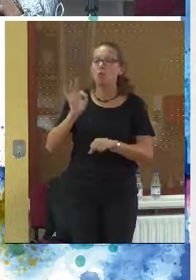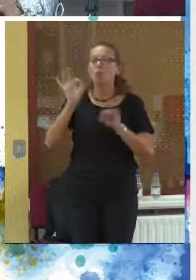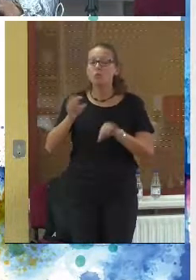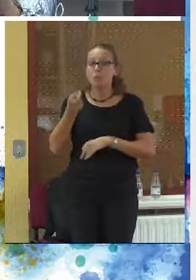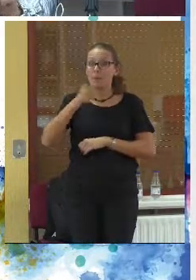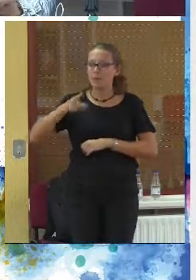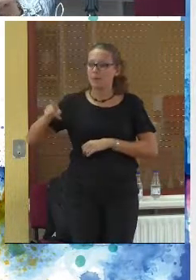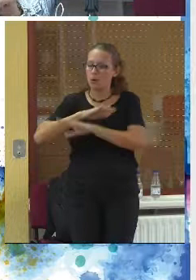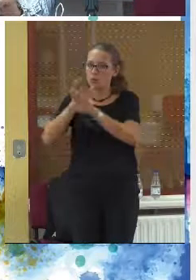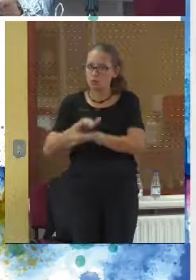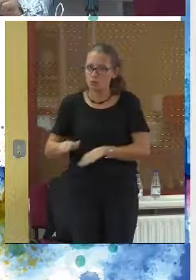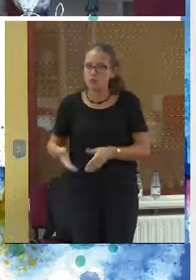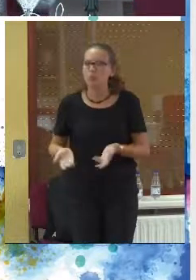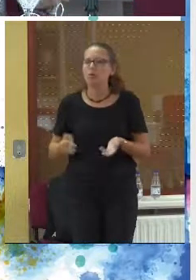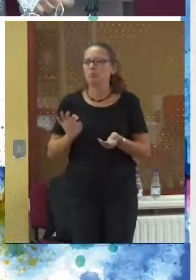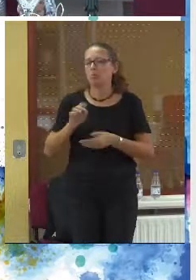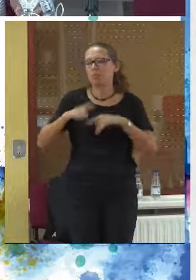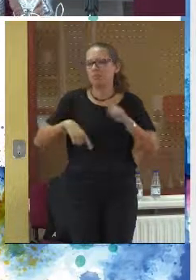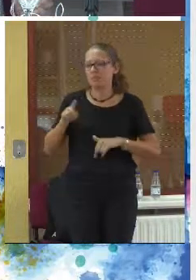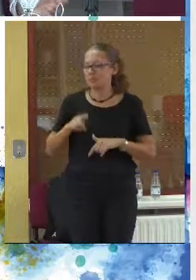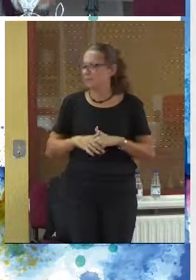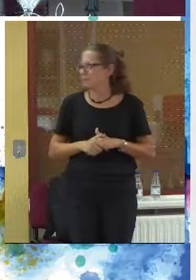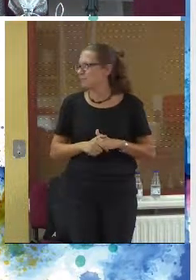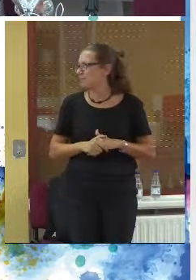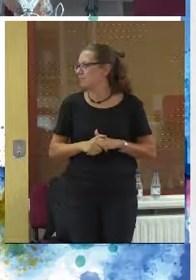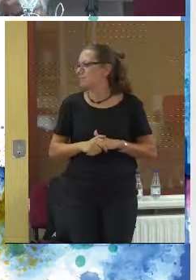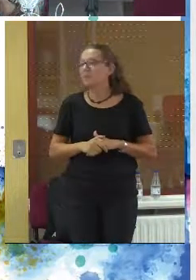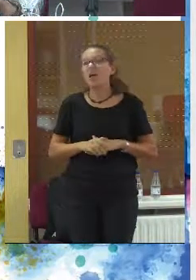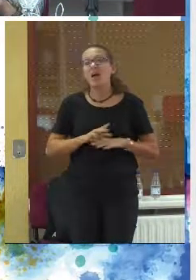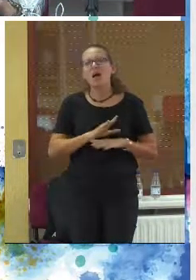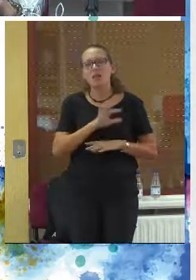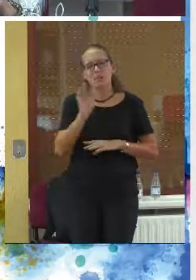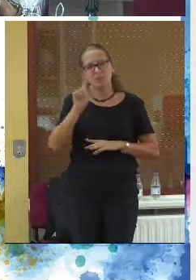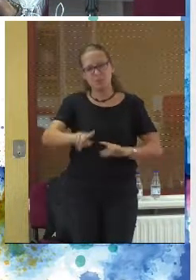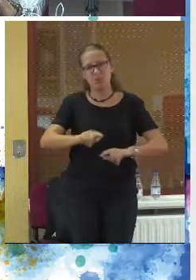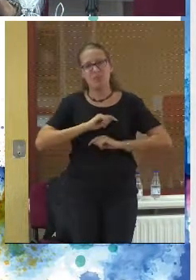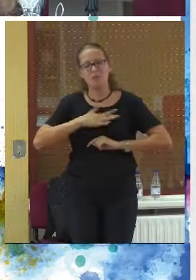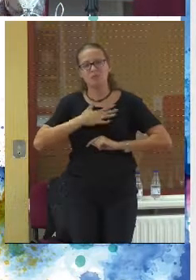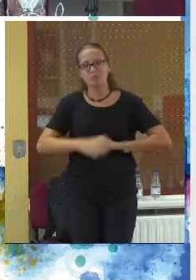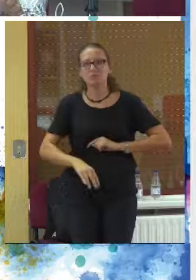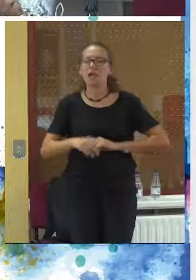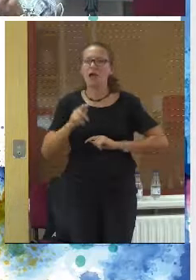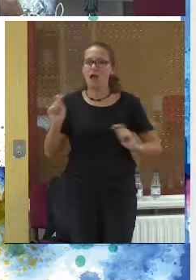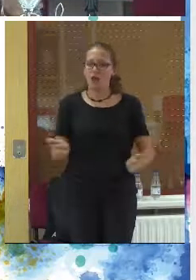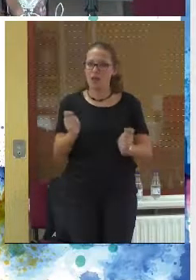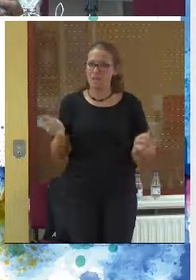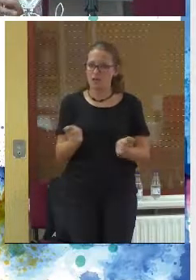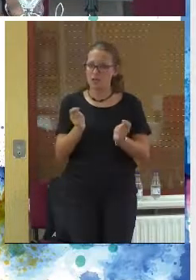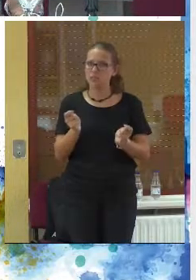other Monday or X number of days a week. You can also include